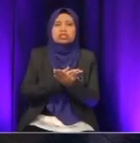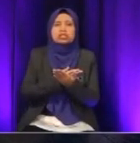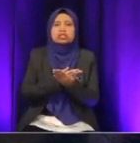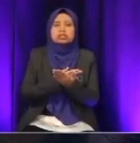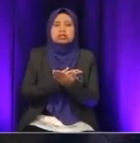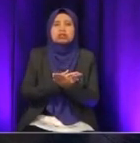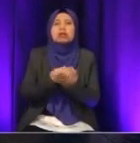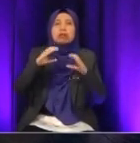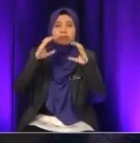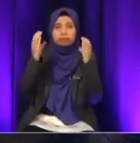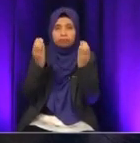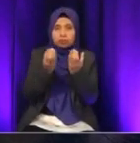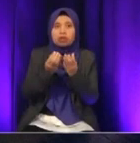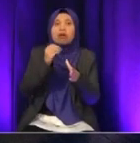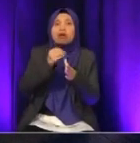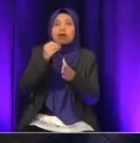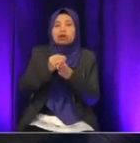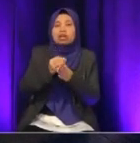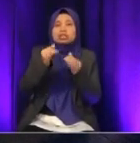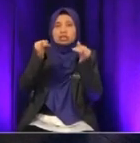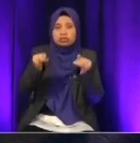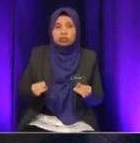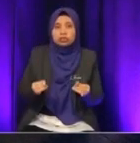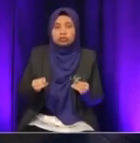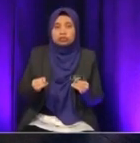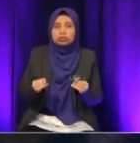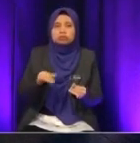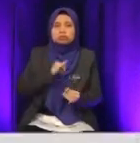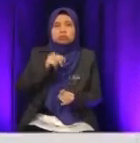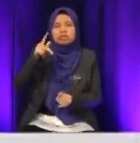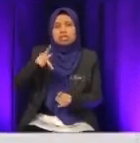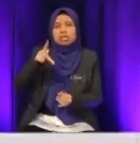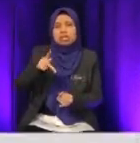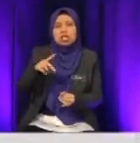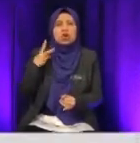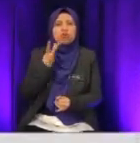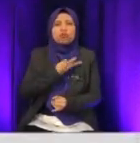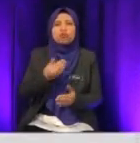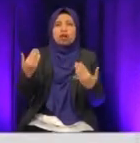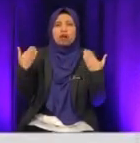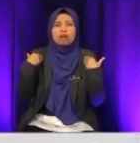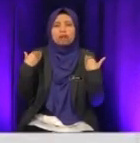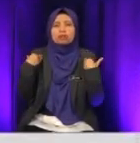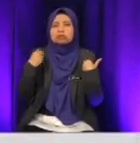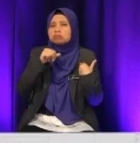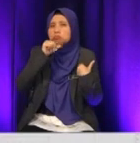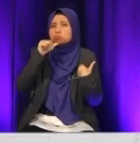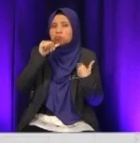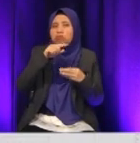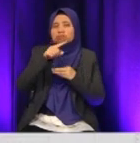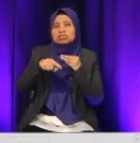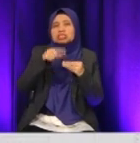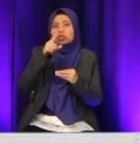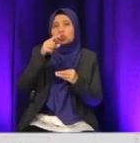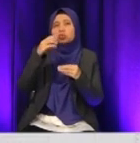in a group or individual, I'm sure we have, it is not particularly 100%